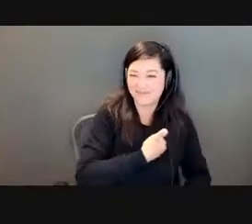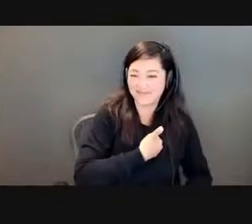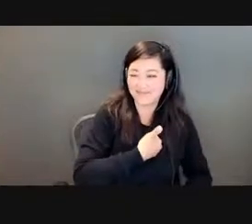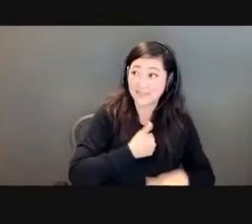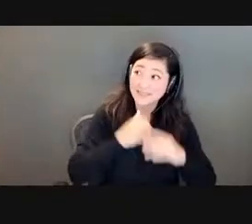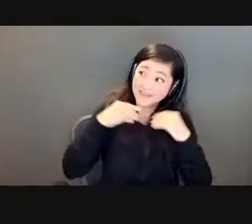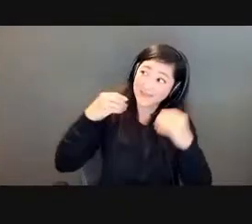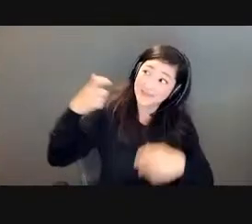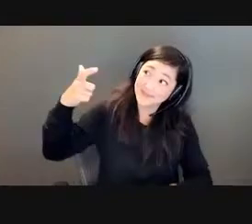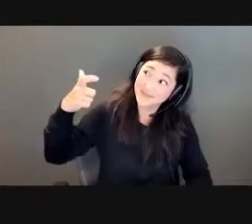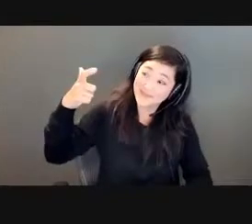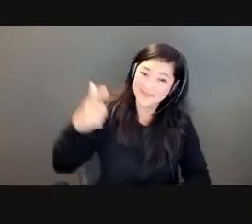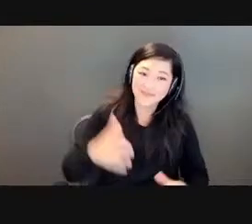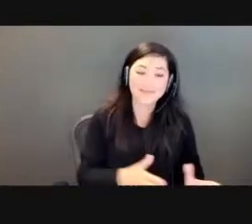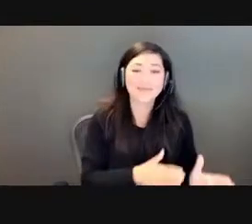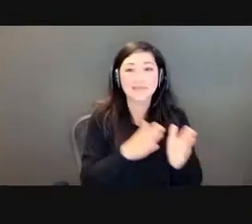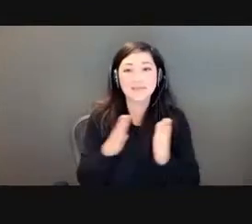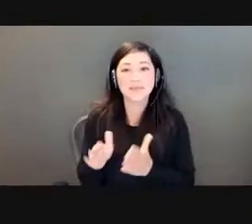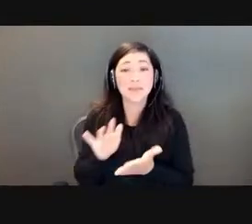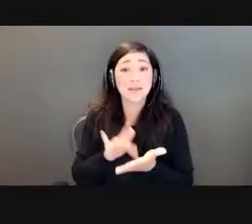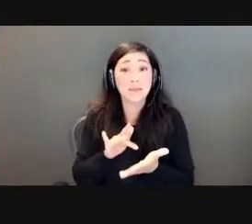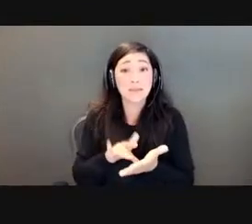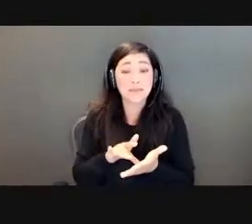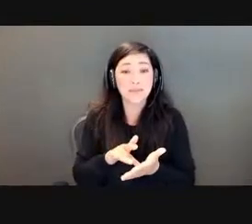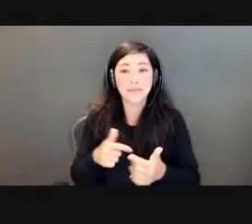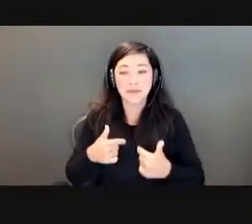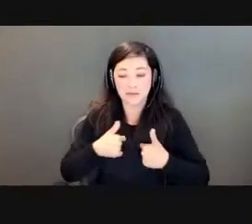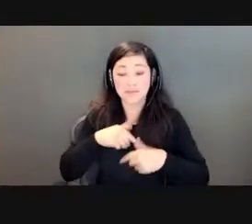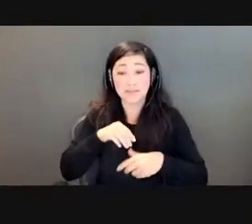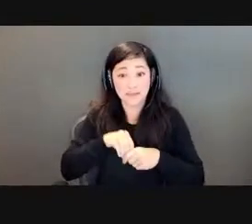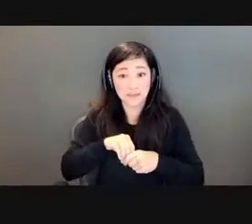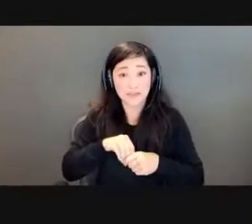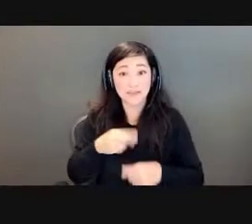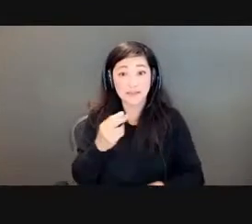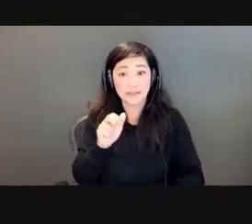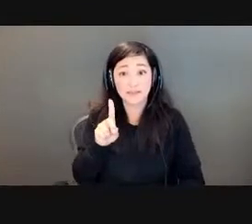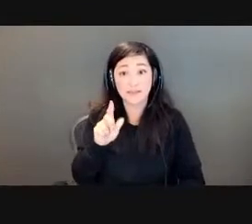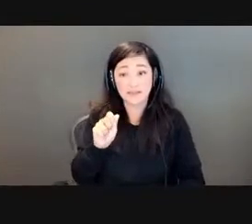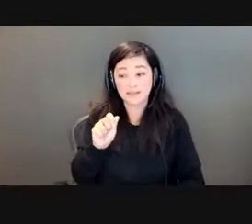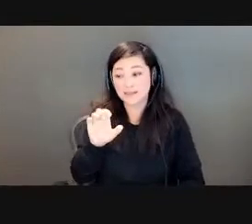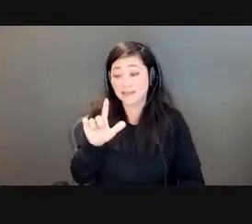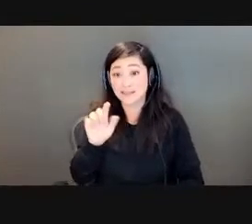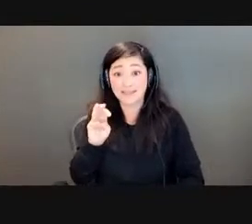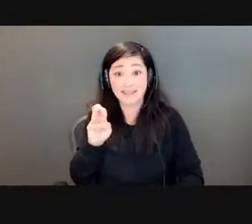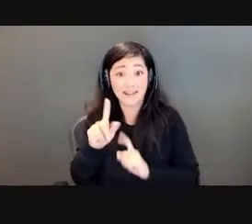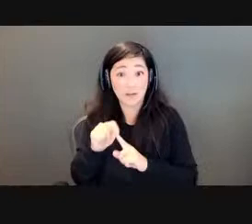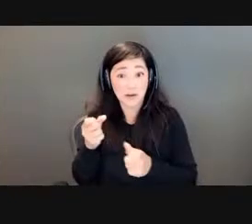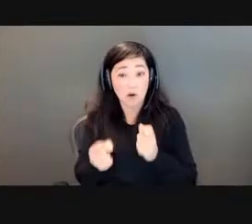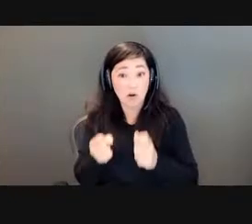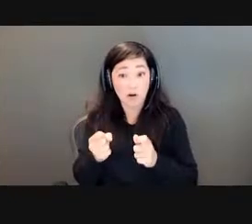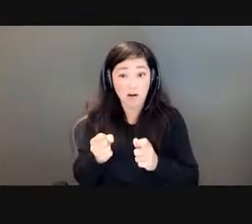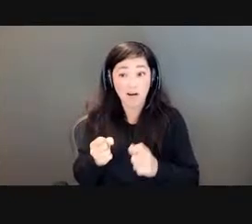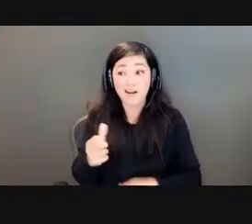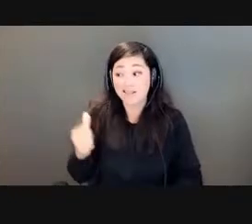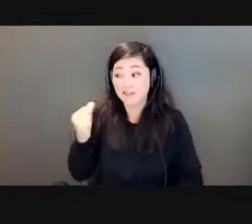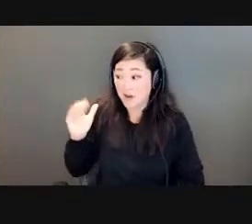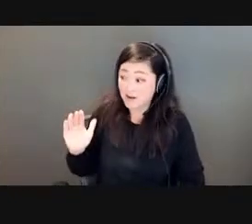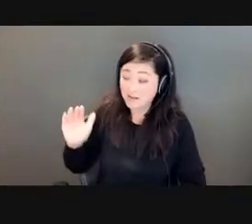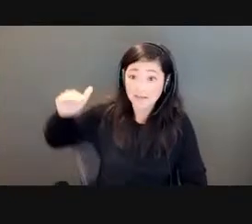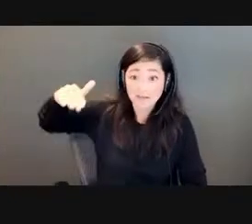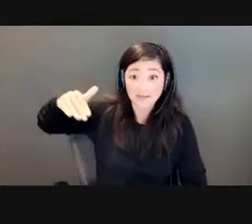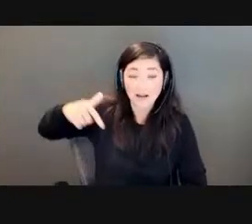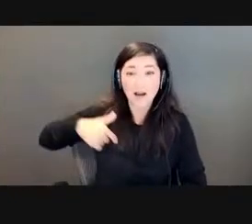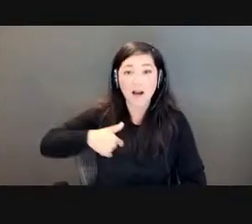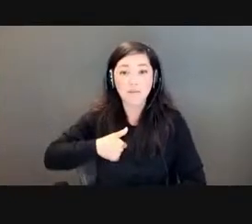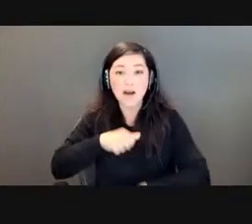smiling. In the middle, there's a picture of me in my Honda Element. The back door is open and up, and I'm on